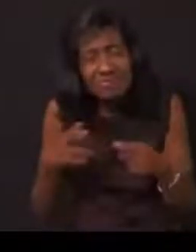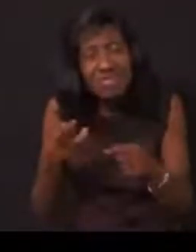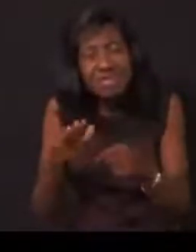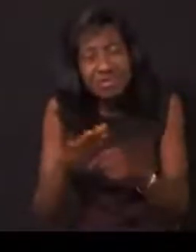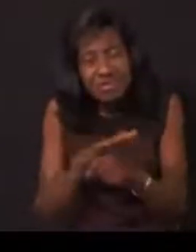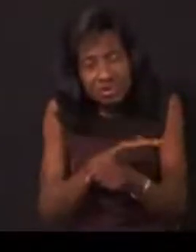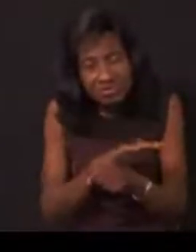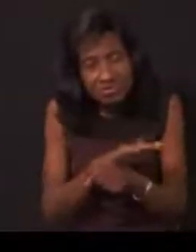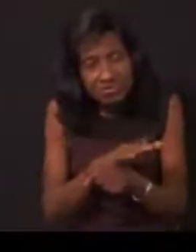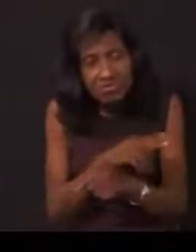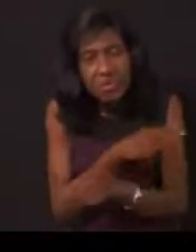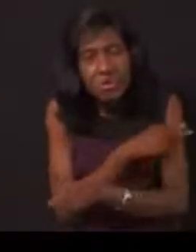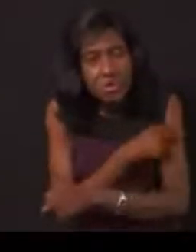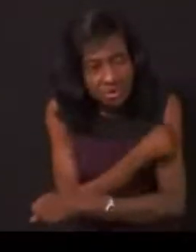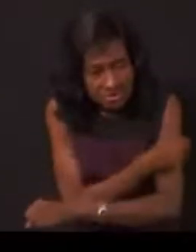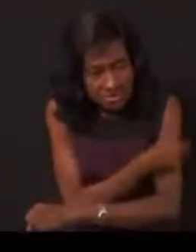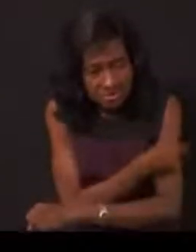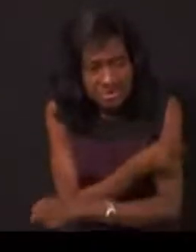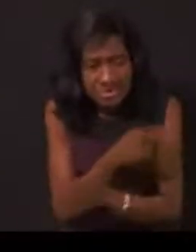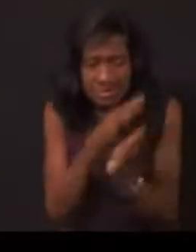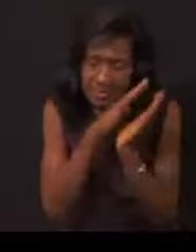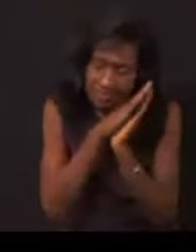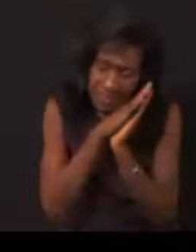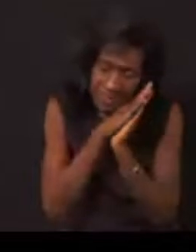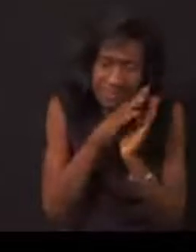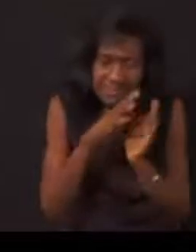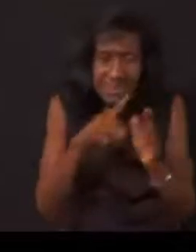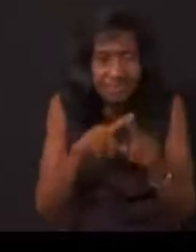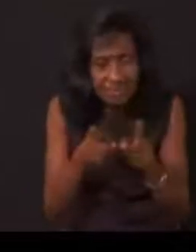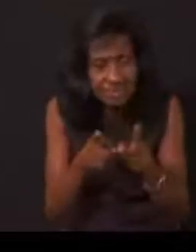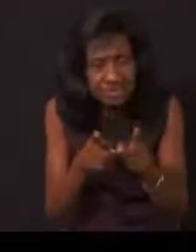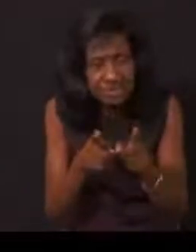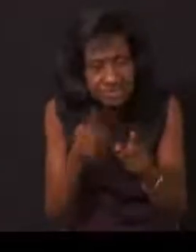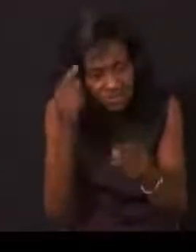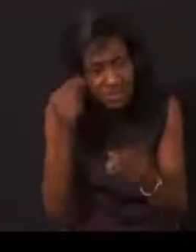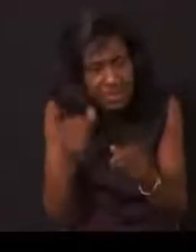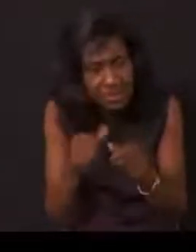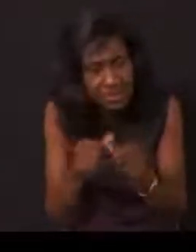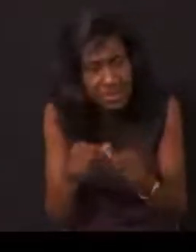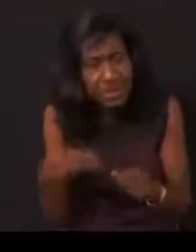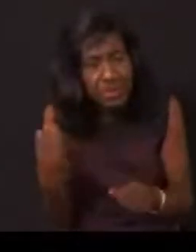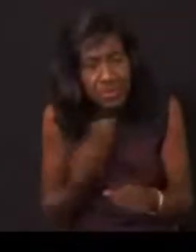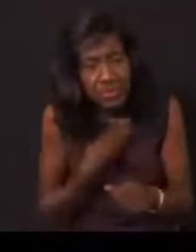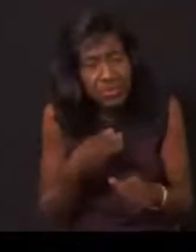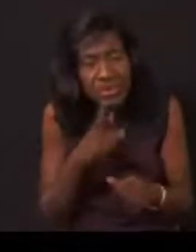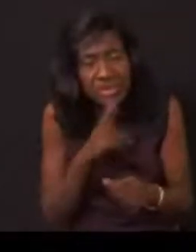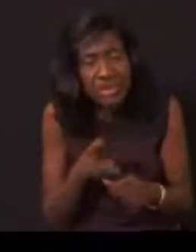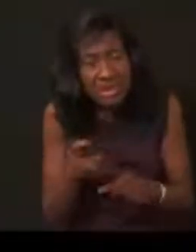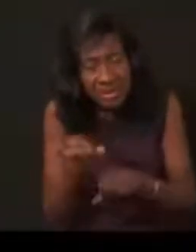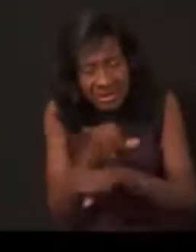cover, but it doesn't change the fact that we're an island nation. And for that reason,